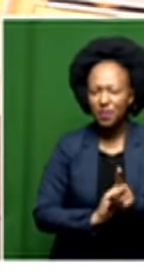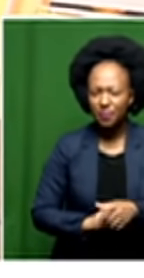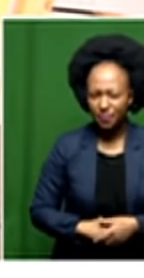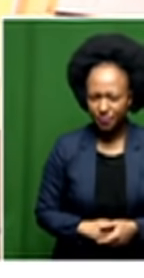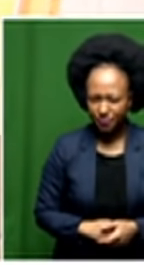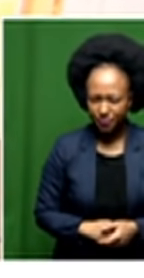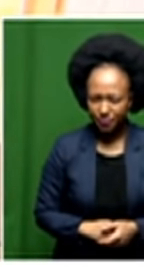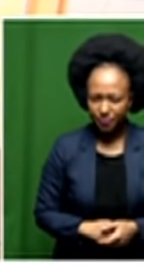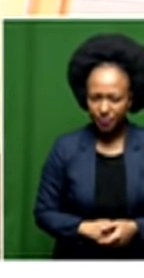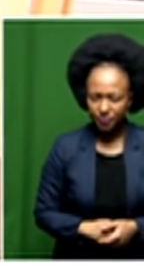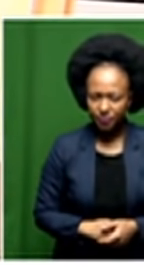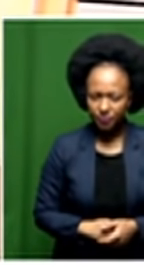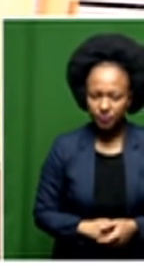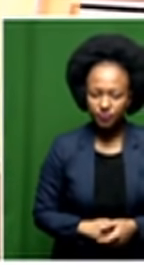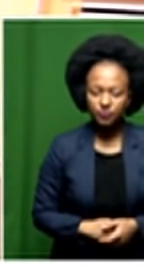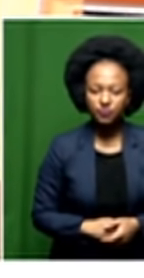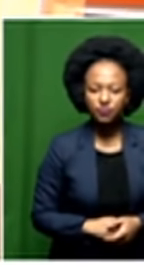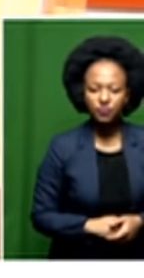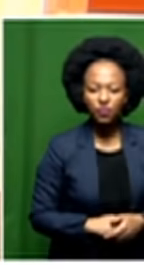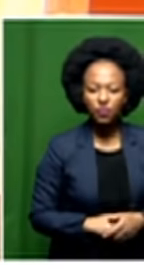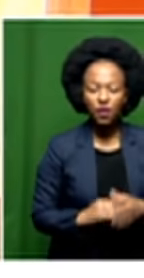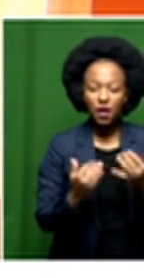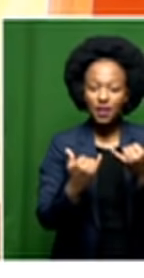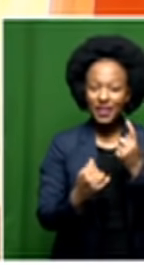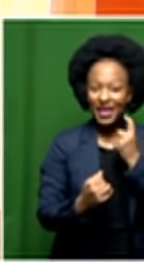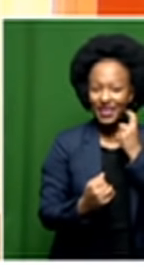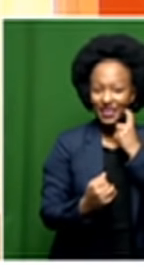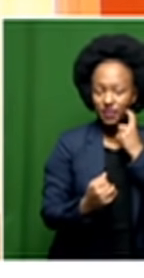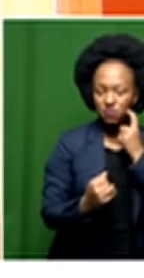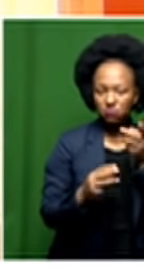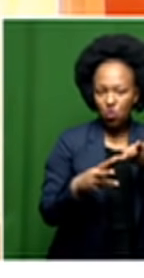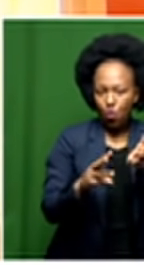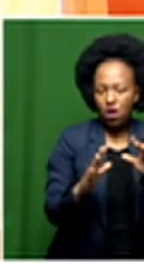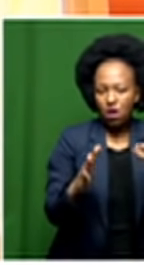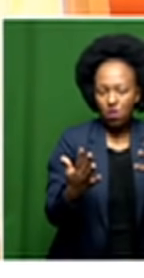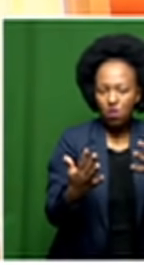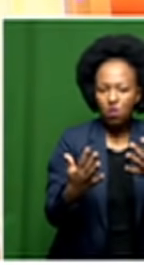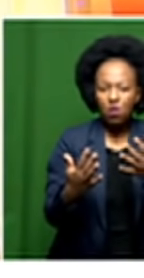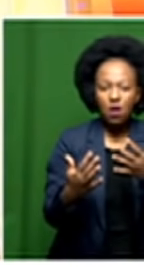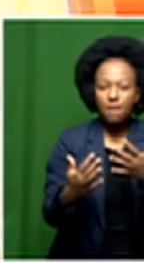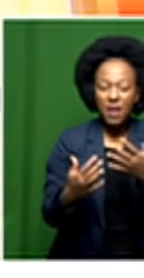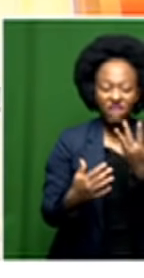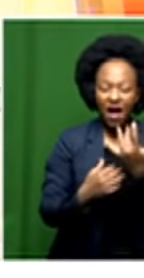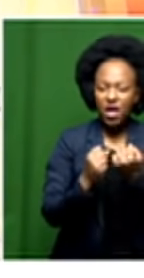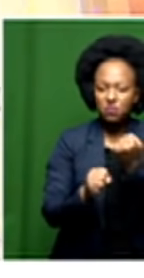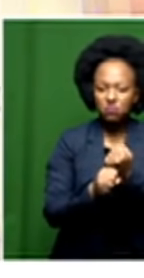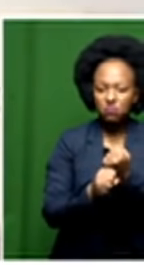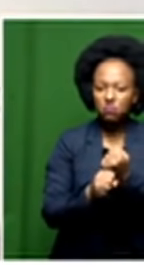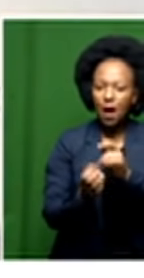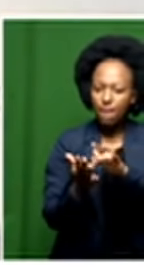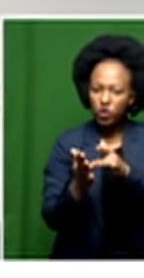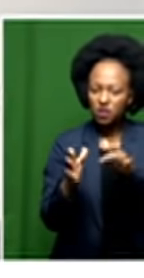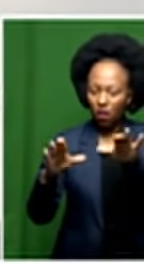regard? Yeah, the simple position right now is that the term of office lapses after 5 years.